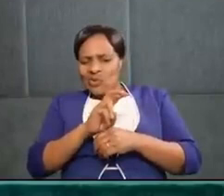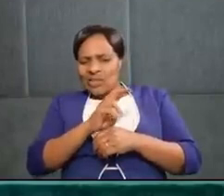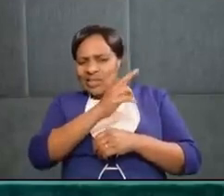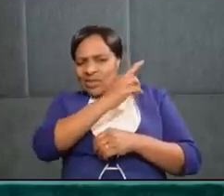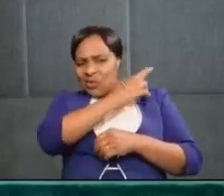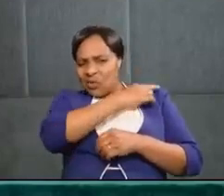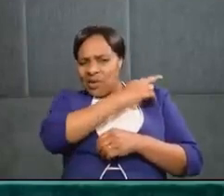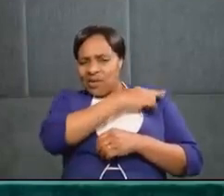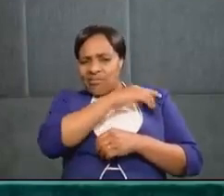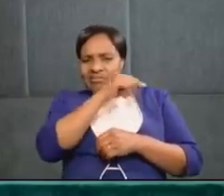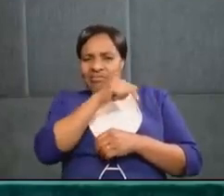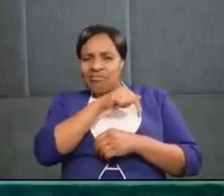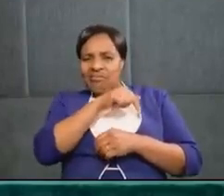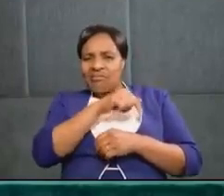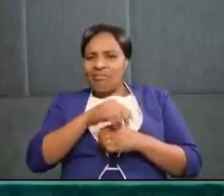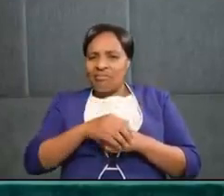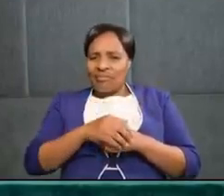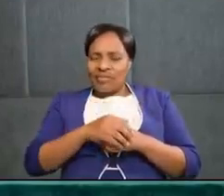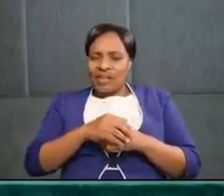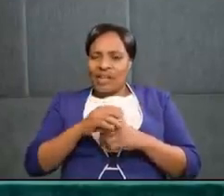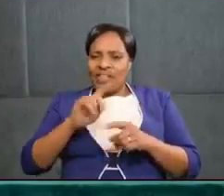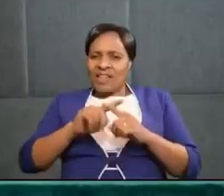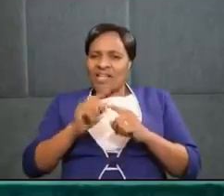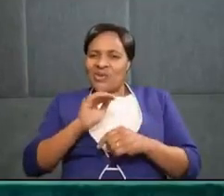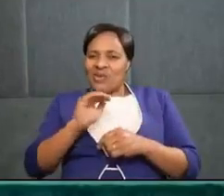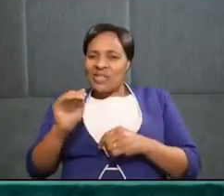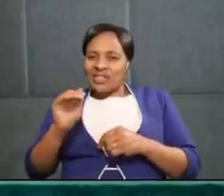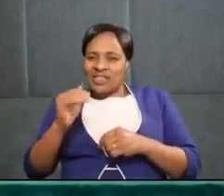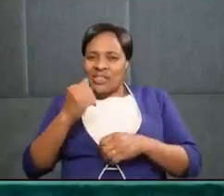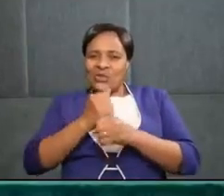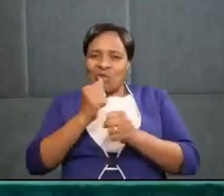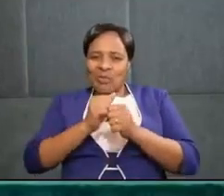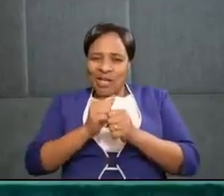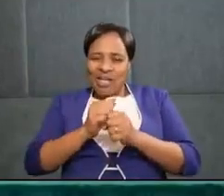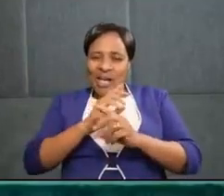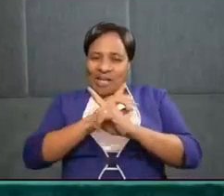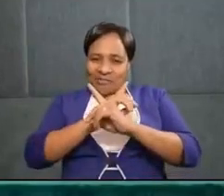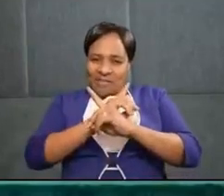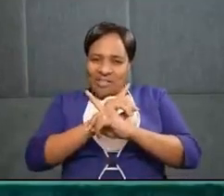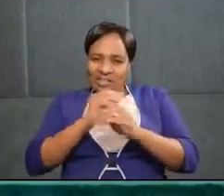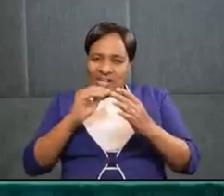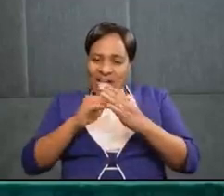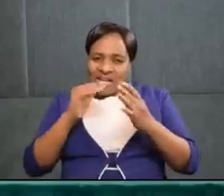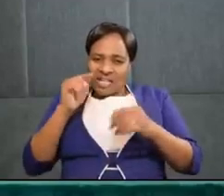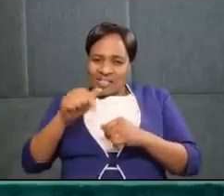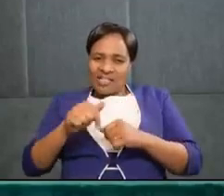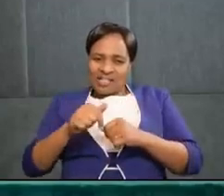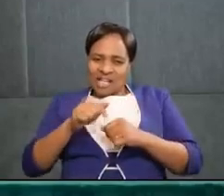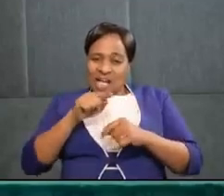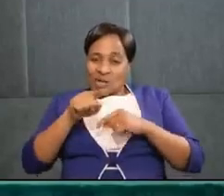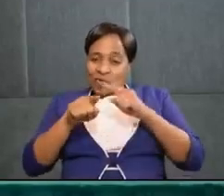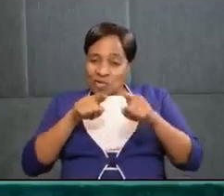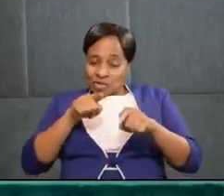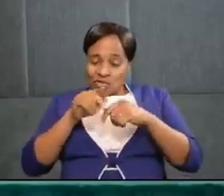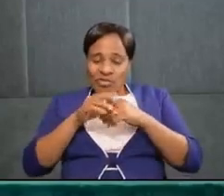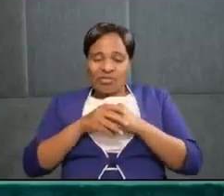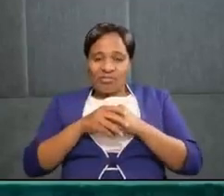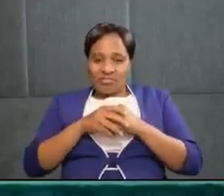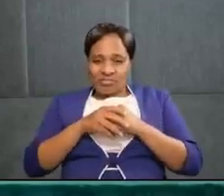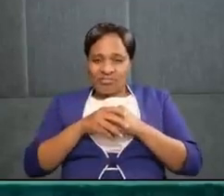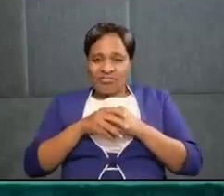commander and requested to make a defense against his accusations.